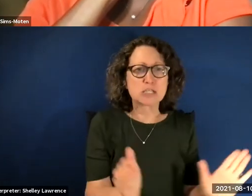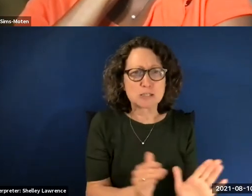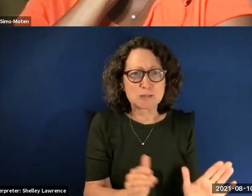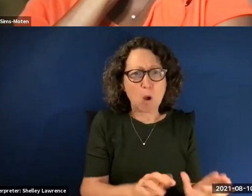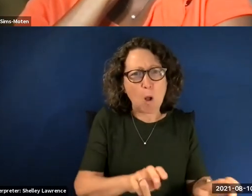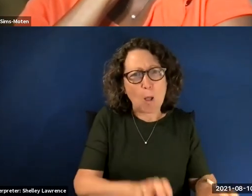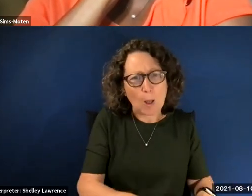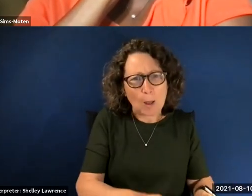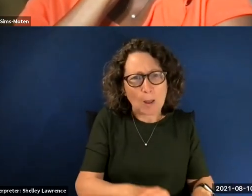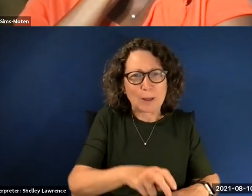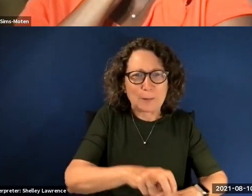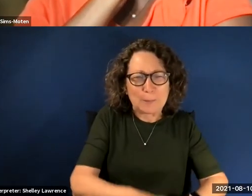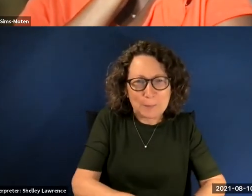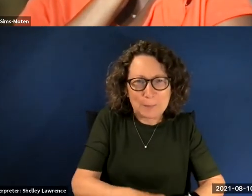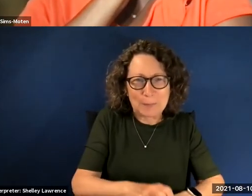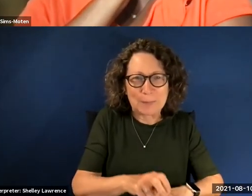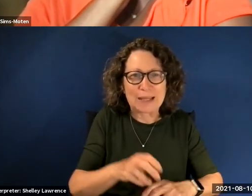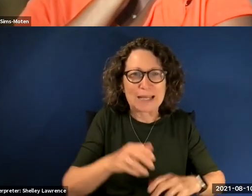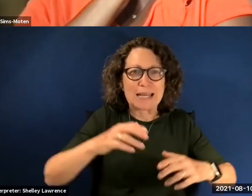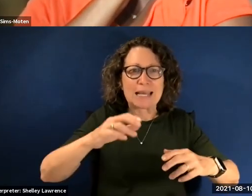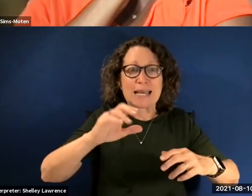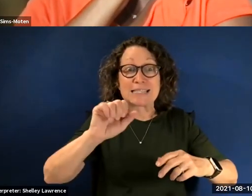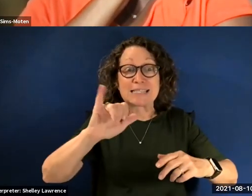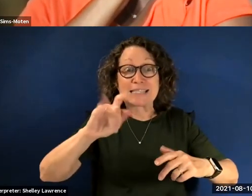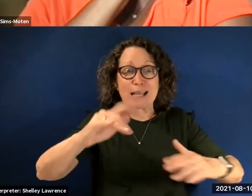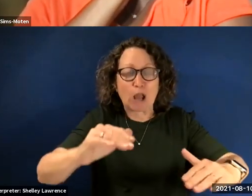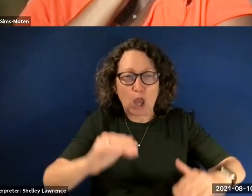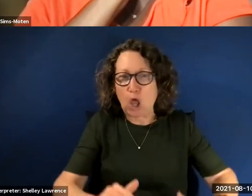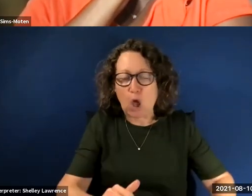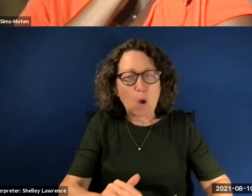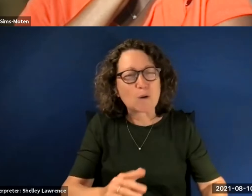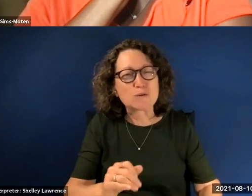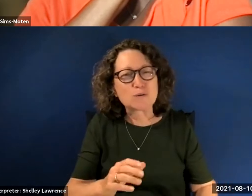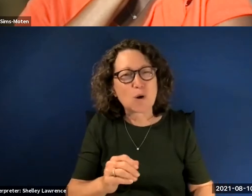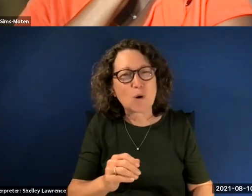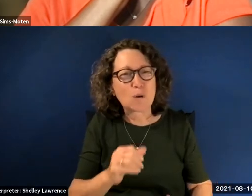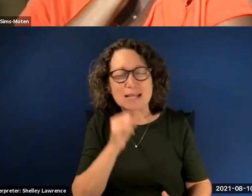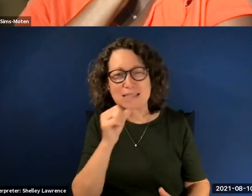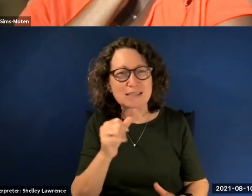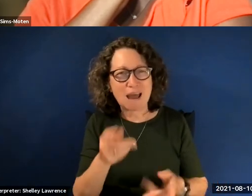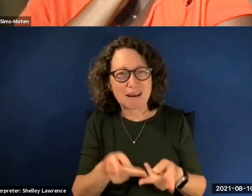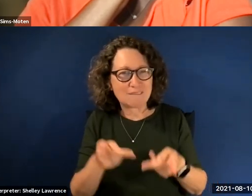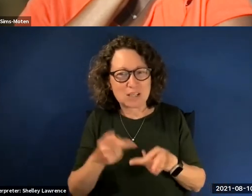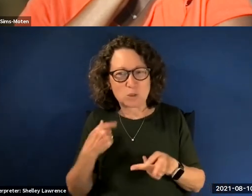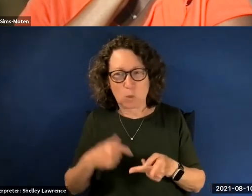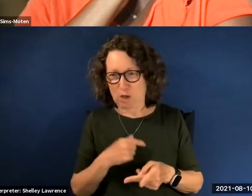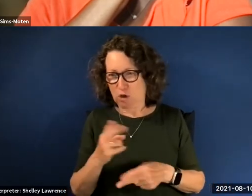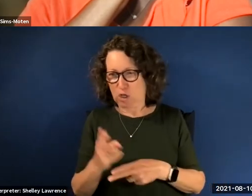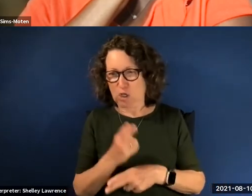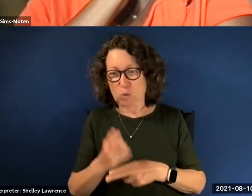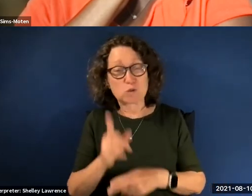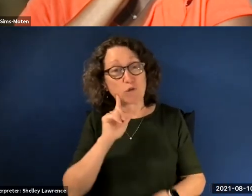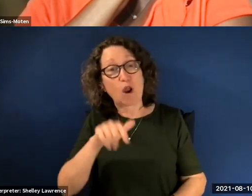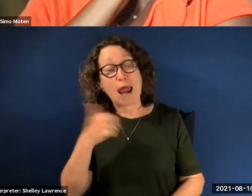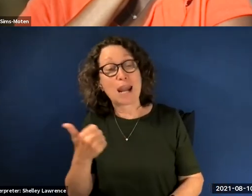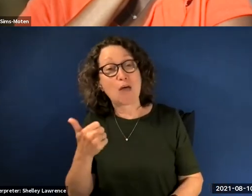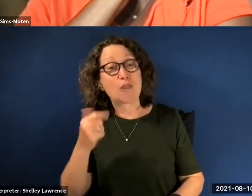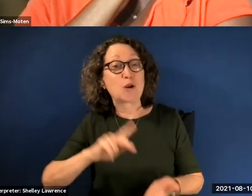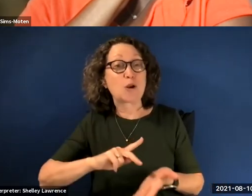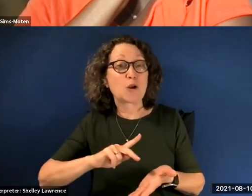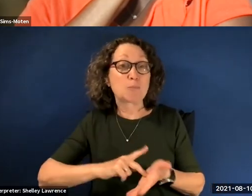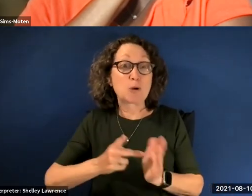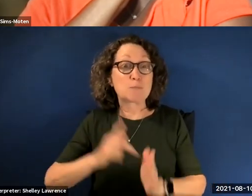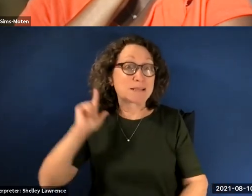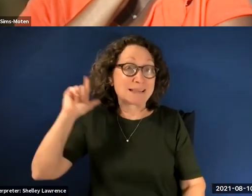fixtures that are very low to the ground. The sinks are low to the ground. So it's also not a facility that we could use for another purpose some other time